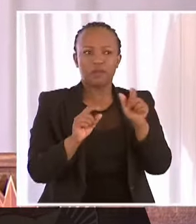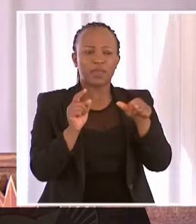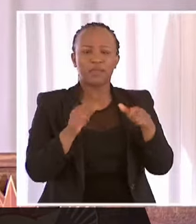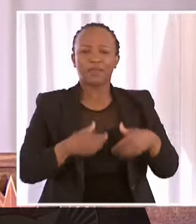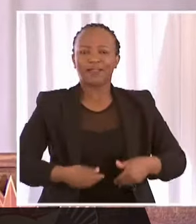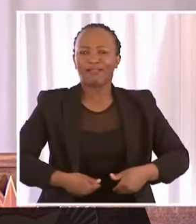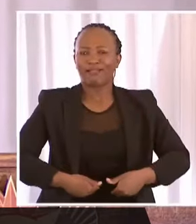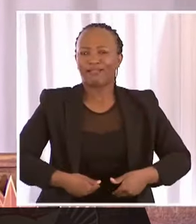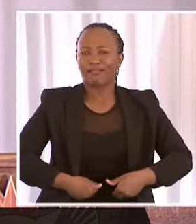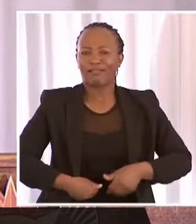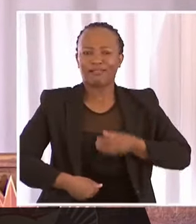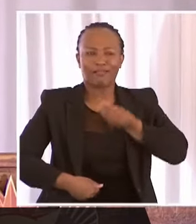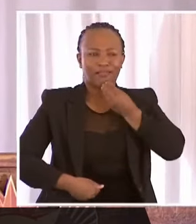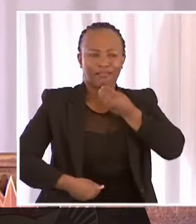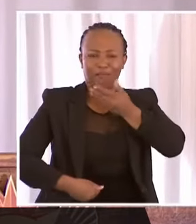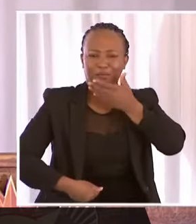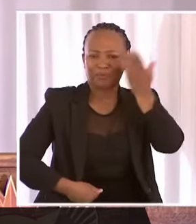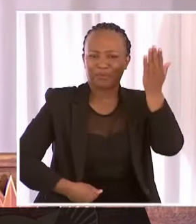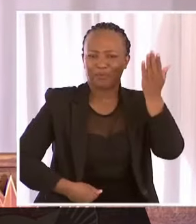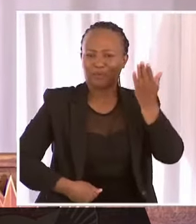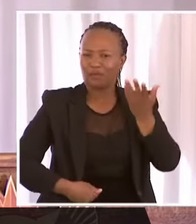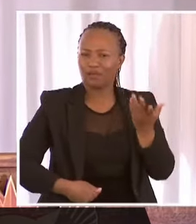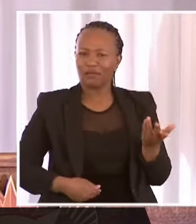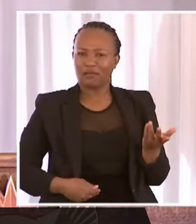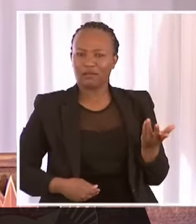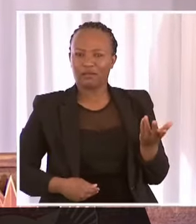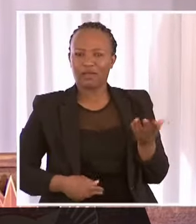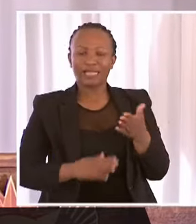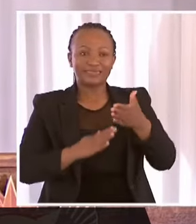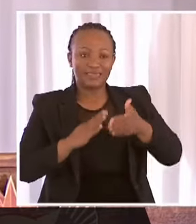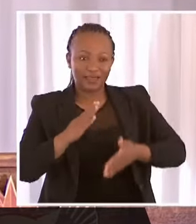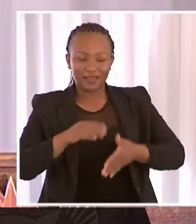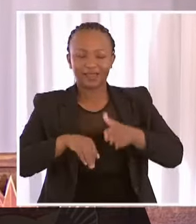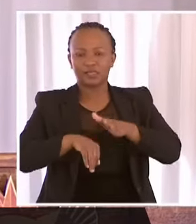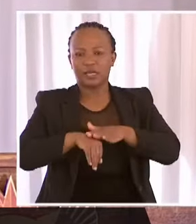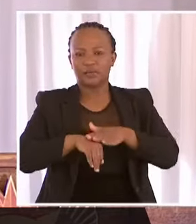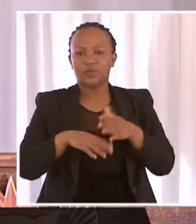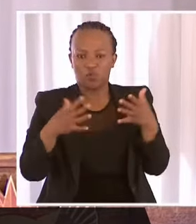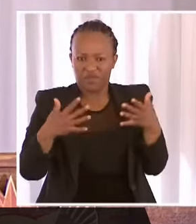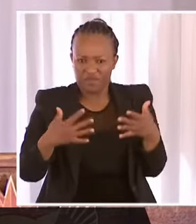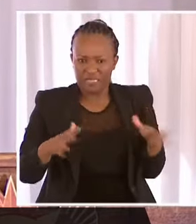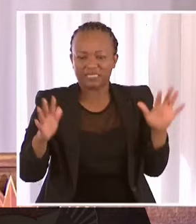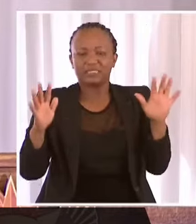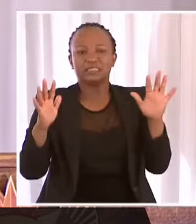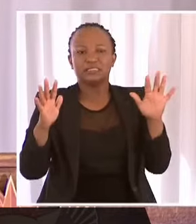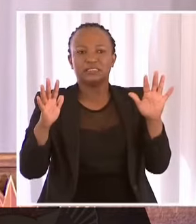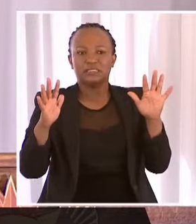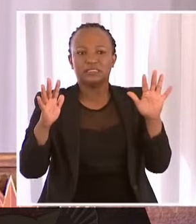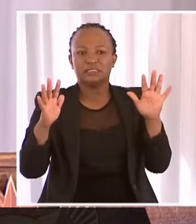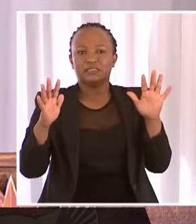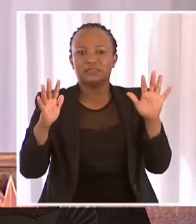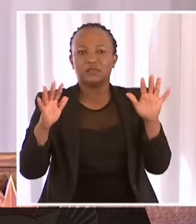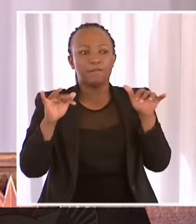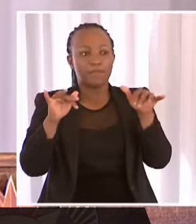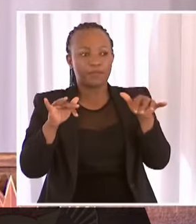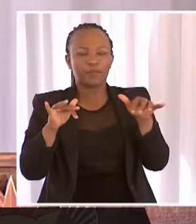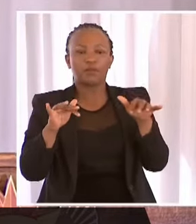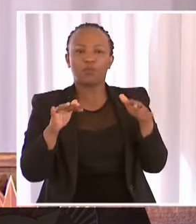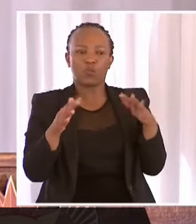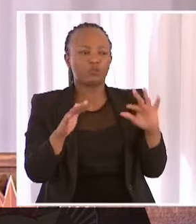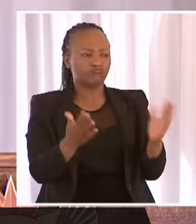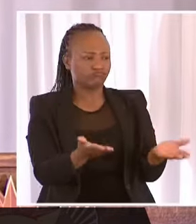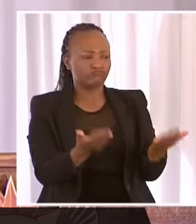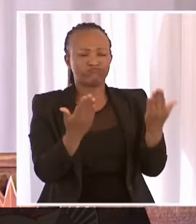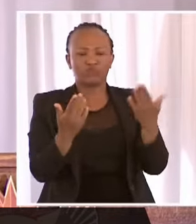hungry in this country, until we've lifted people out of